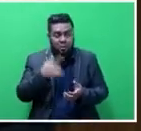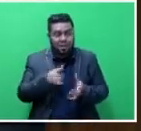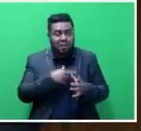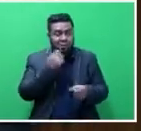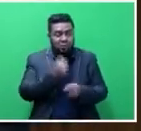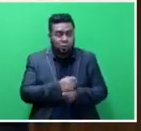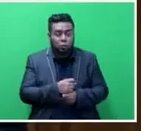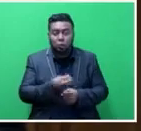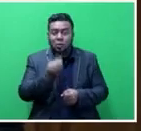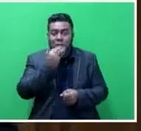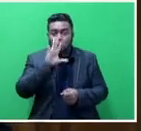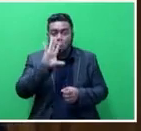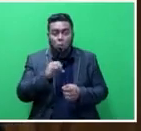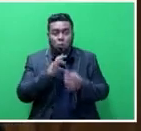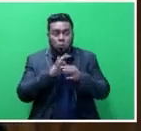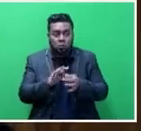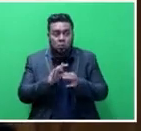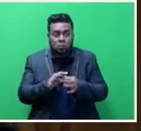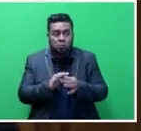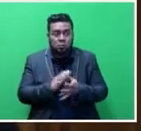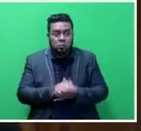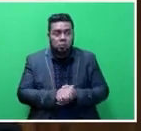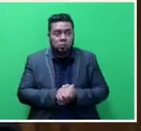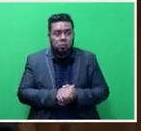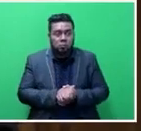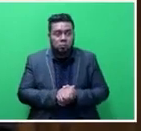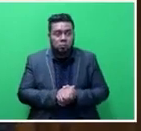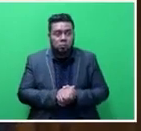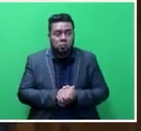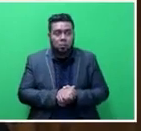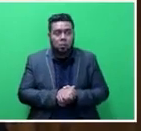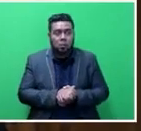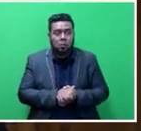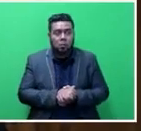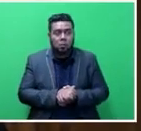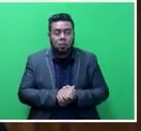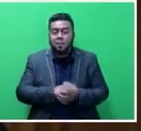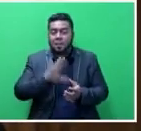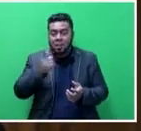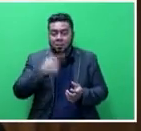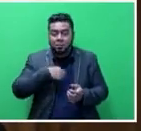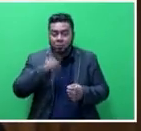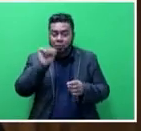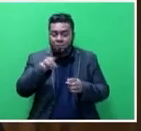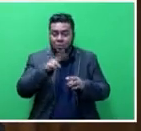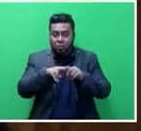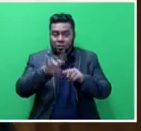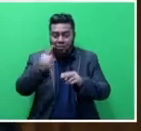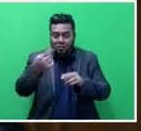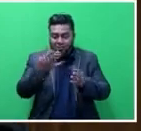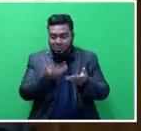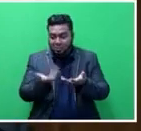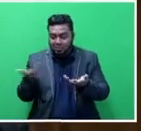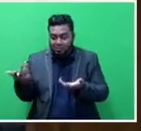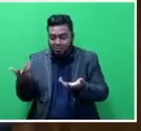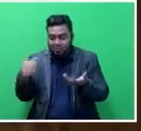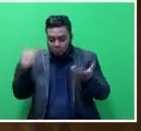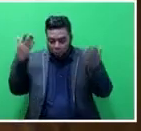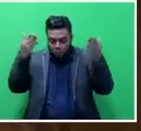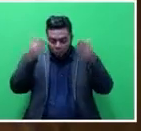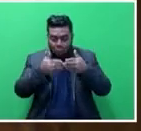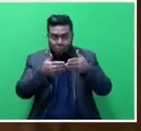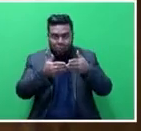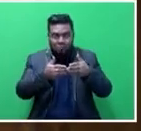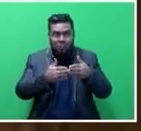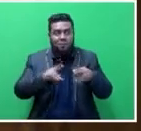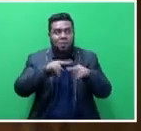to eat his own words, stupendously stupid. But let's put Fiji First aside for a second, and I want to address